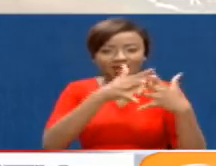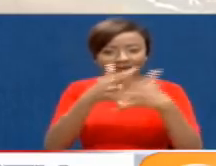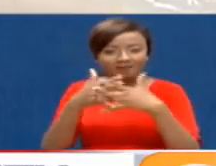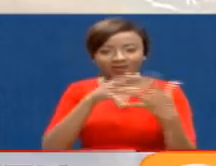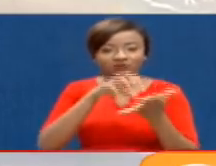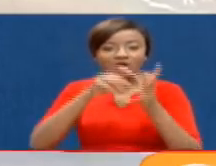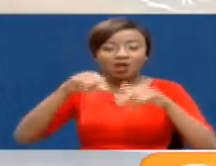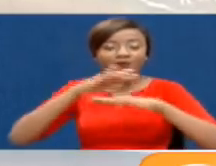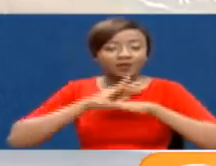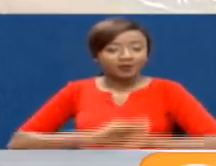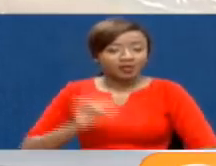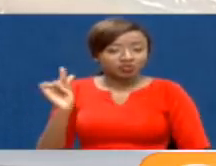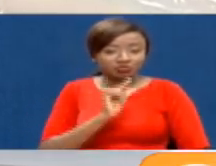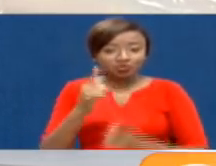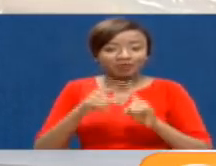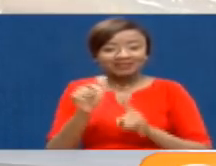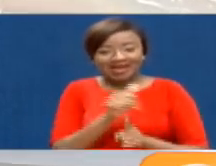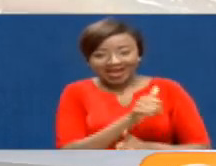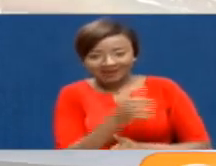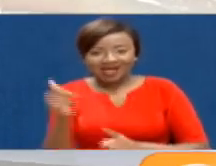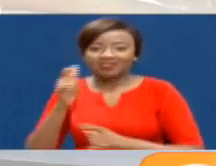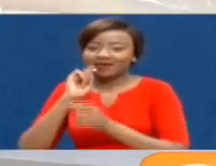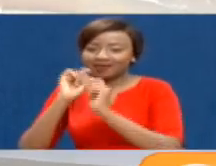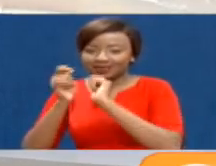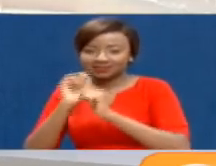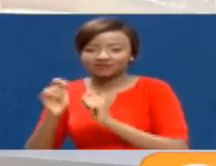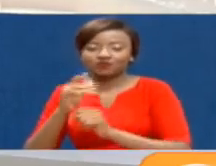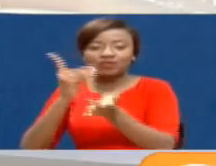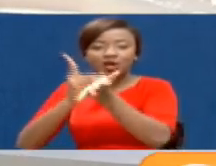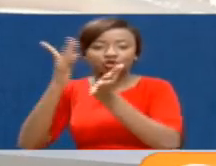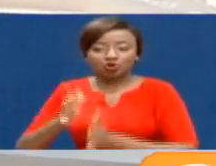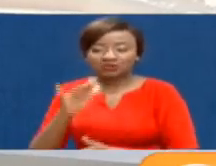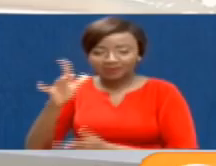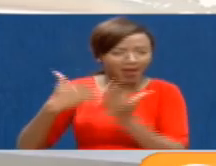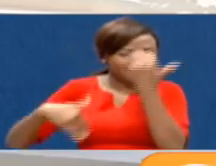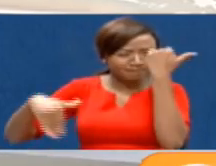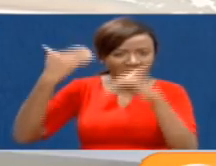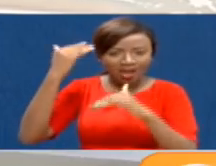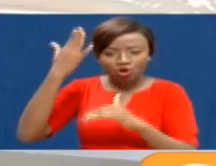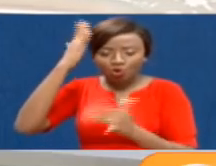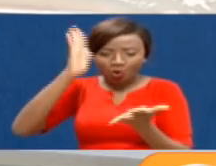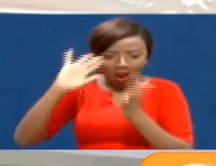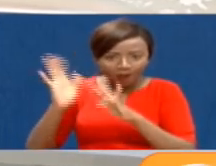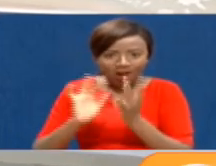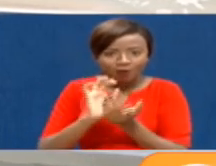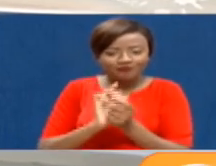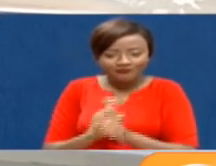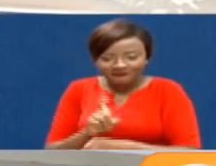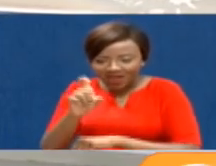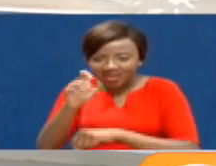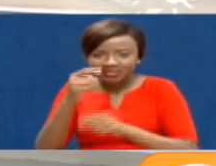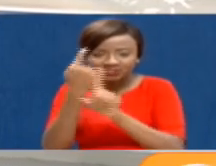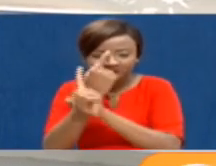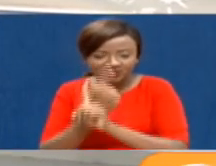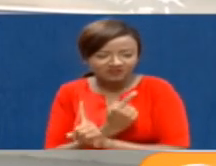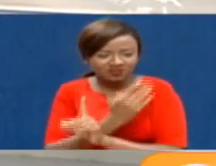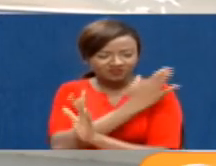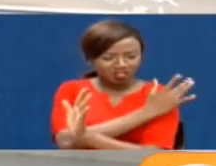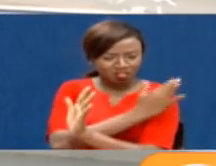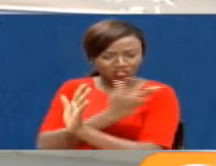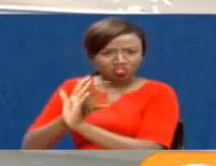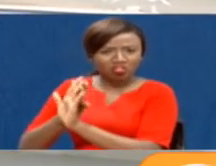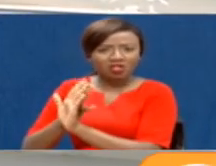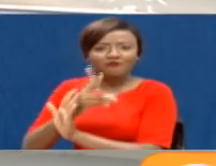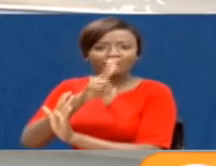We're taking a short break. However, we'll be having Dr. Kariuki Njenga. He's an infectious disease specialist. He's been following coronaviruses for